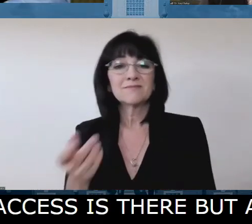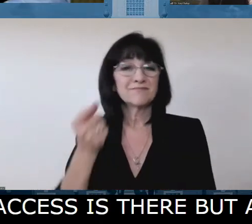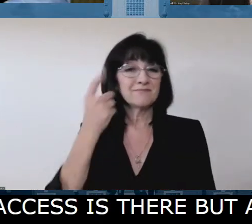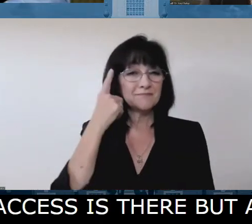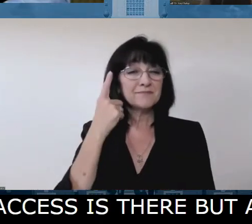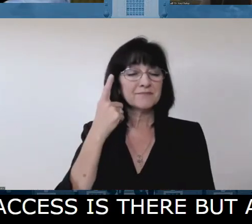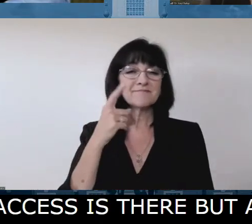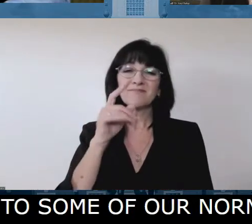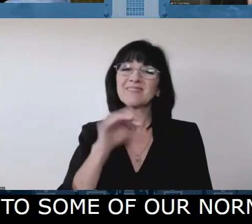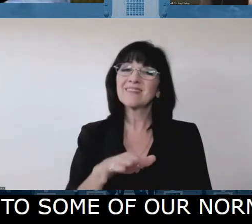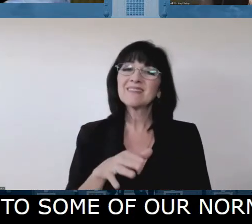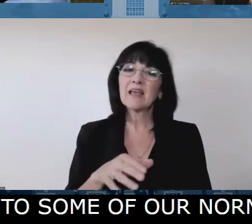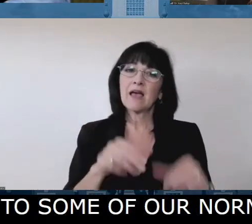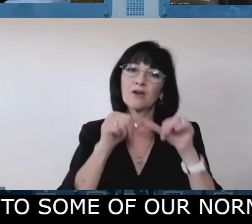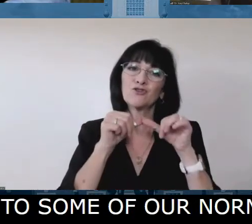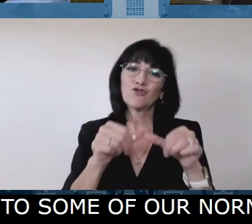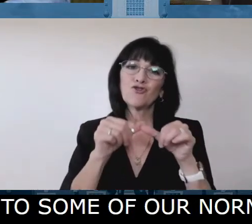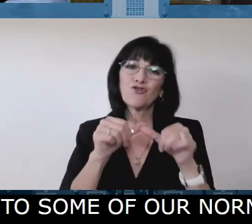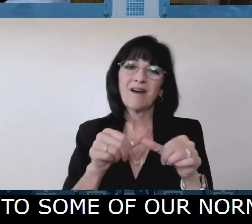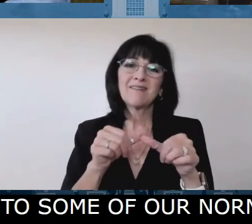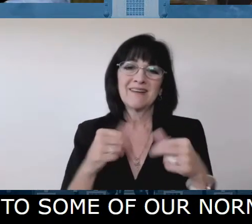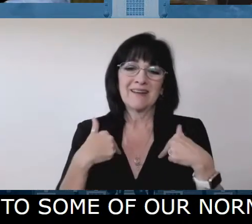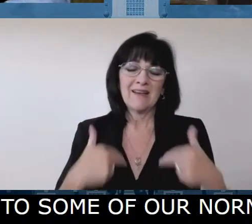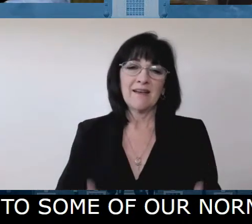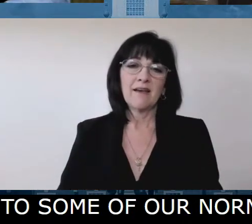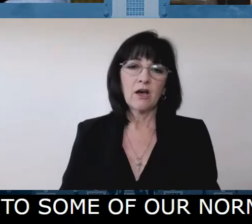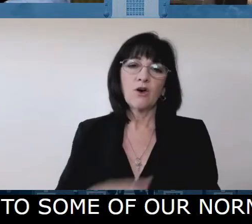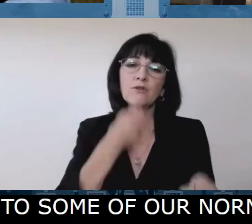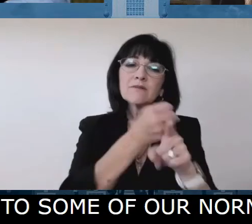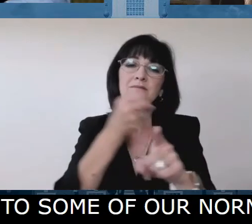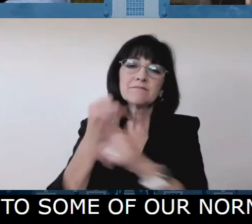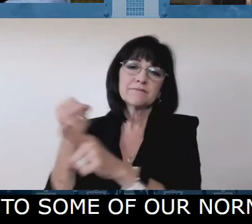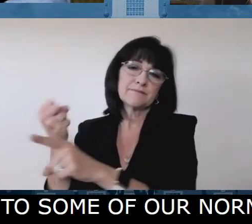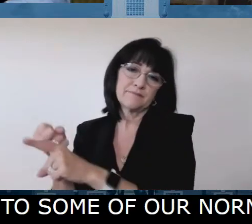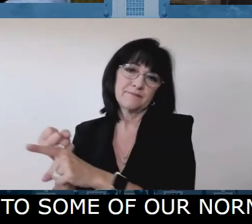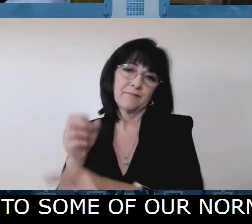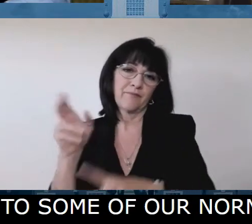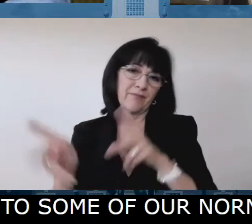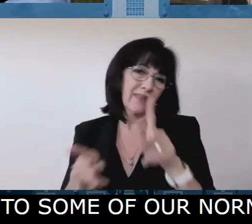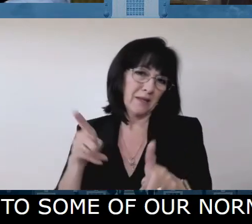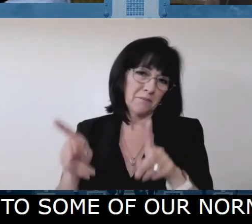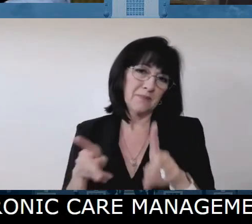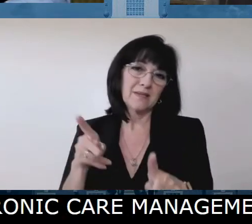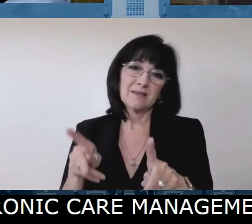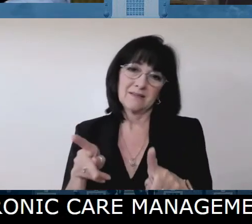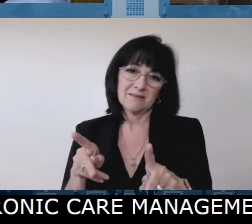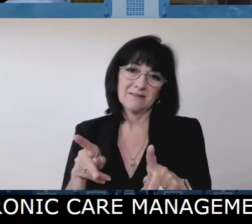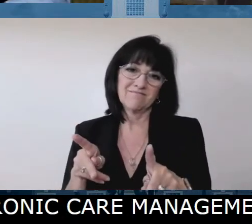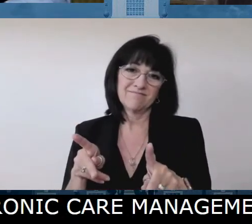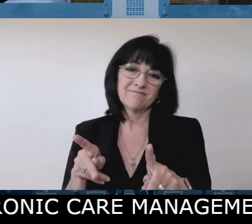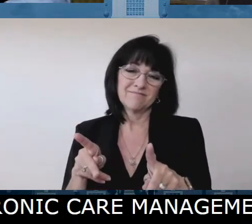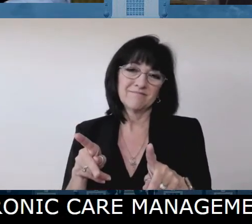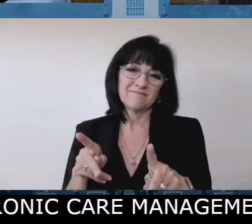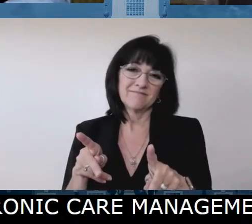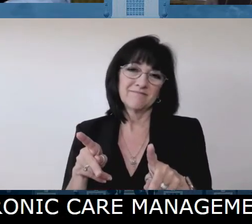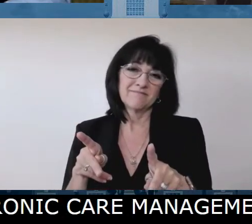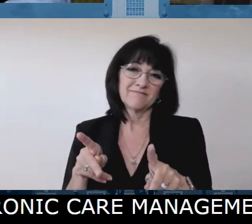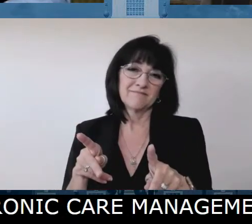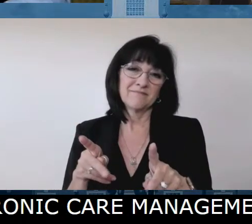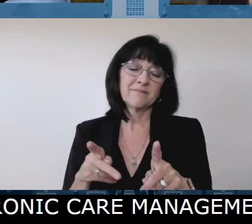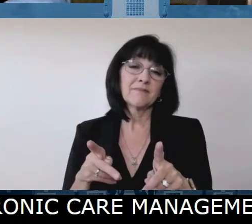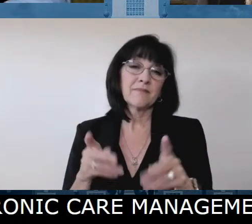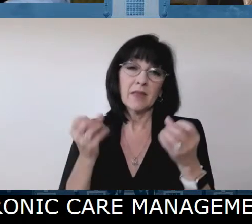management approaches that are impacting people quite likely our